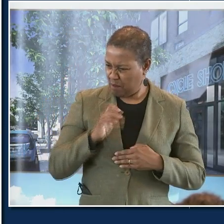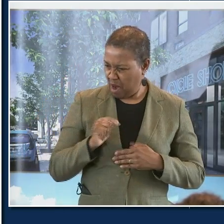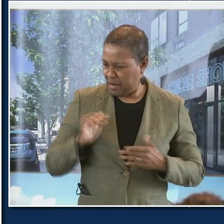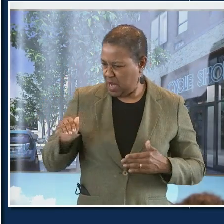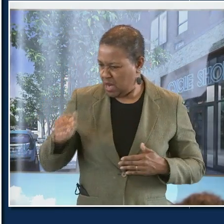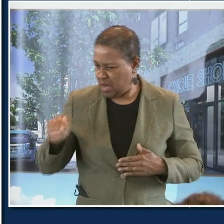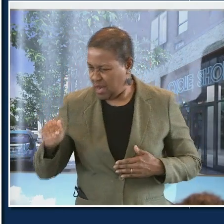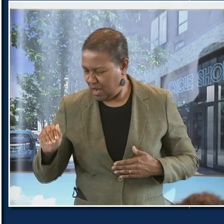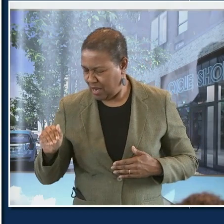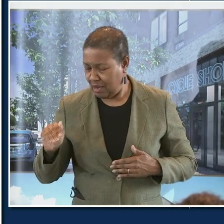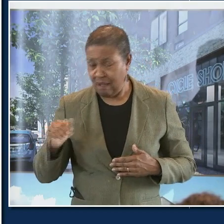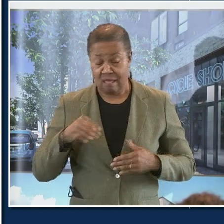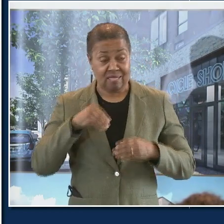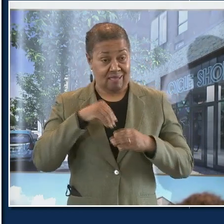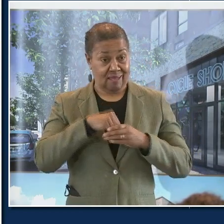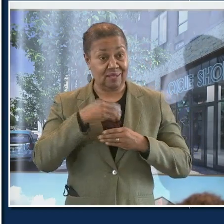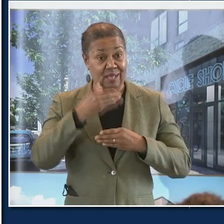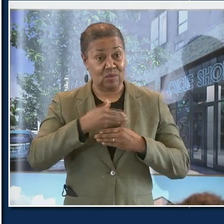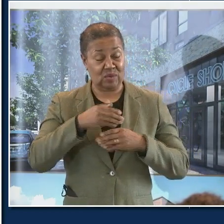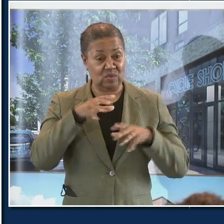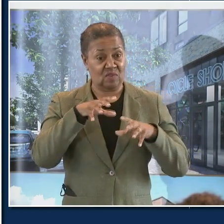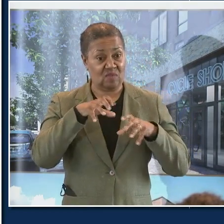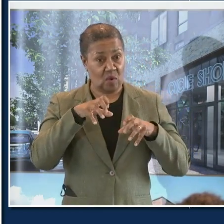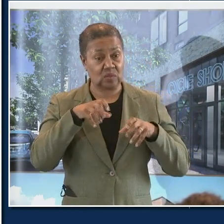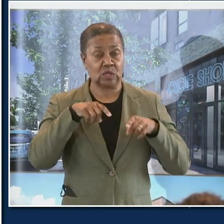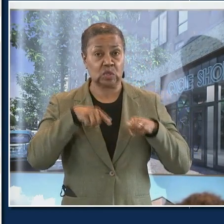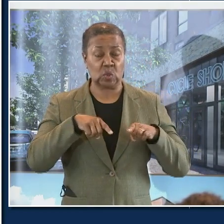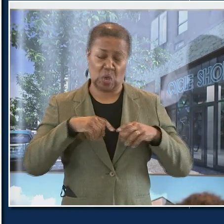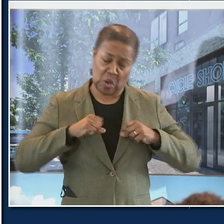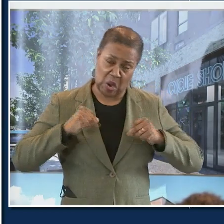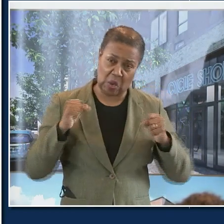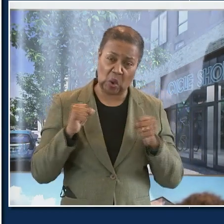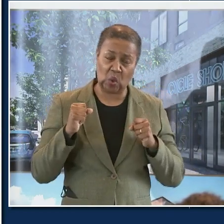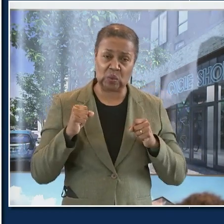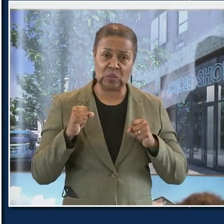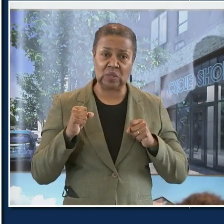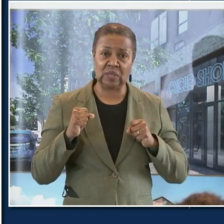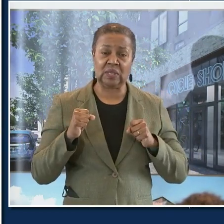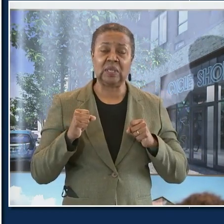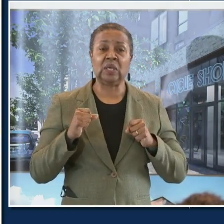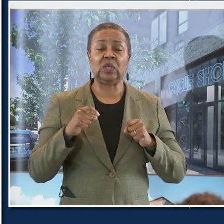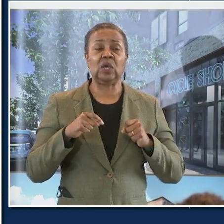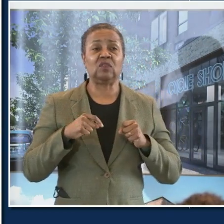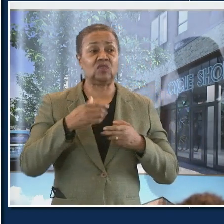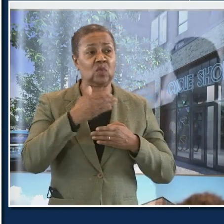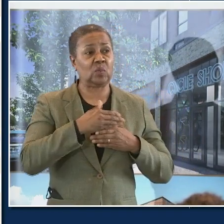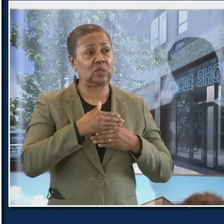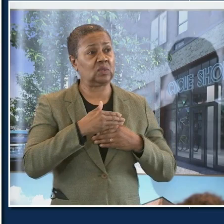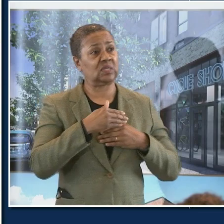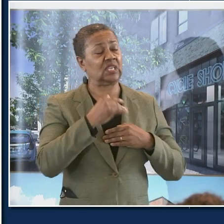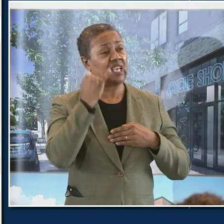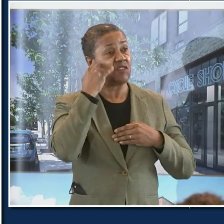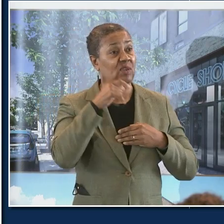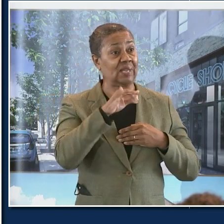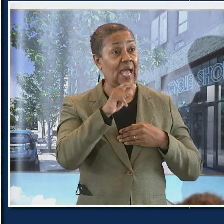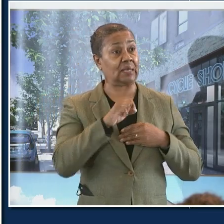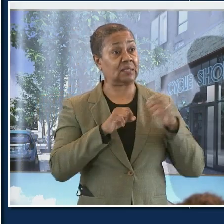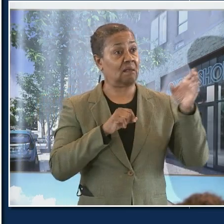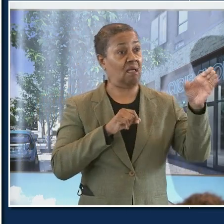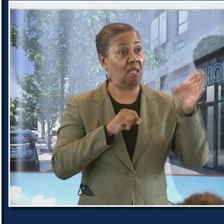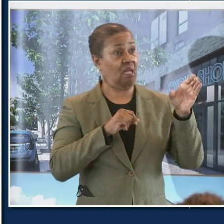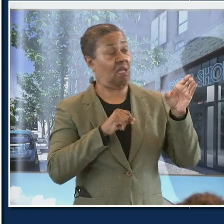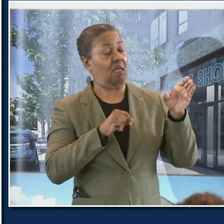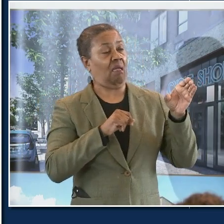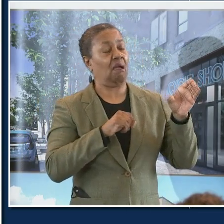The inside of the windows was frozen during the winter months. You can go and take an ice cube off the windows. But